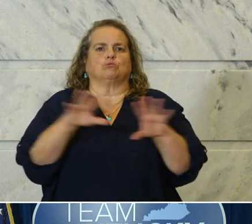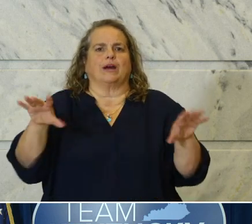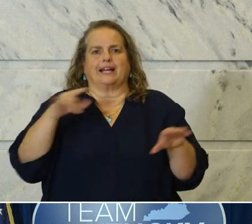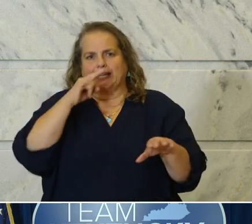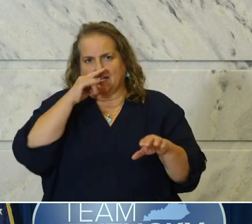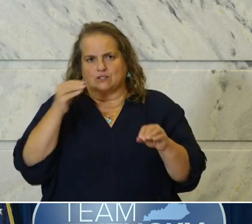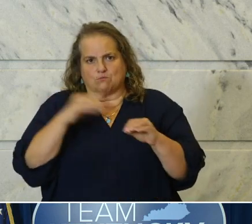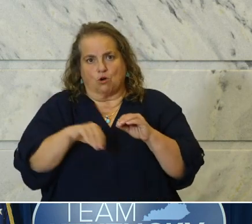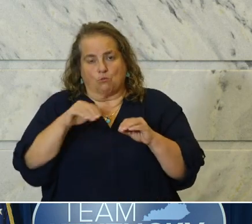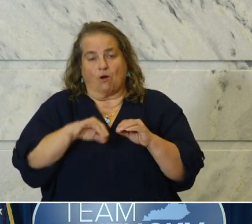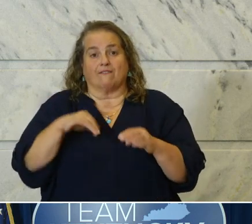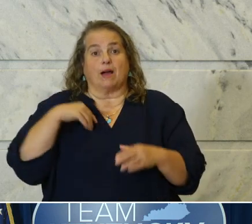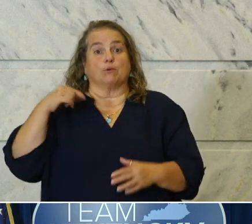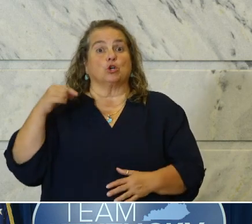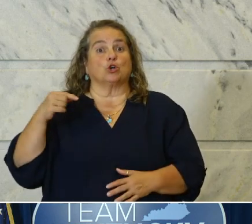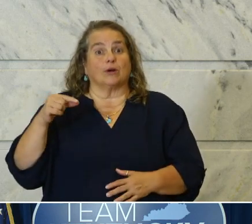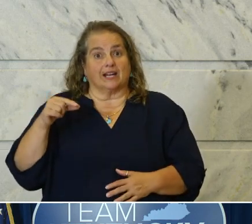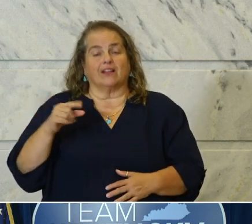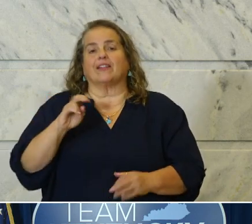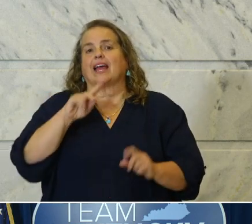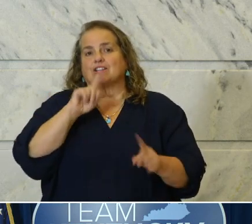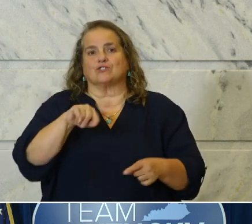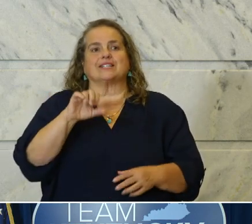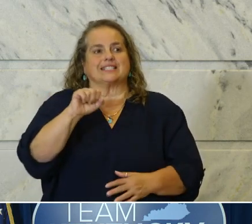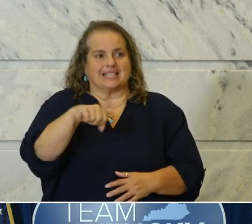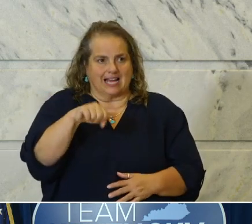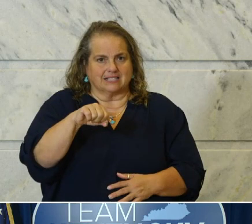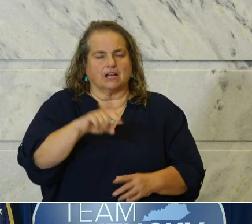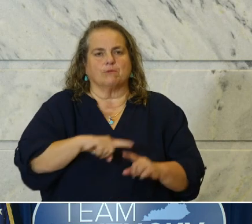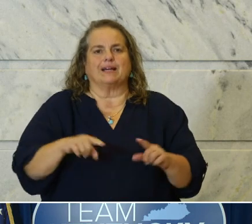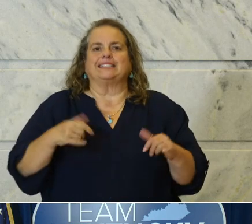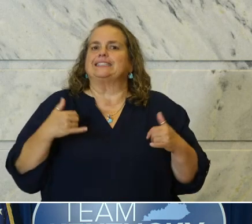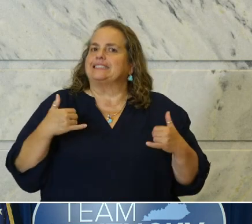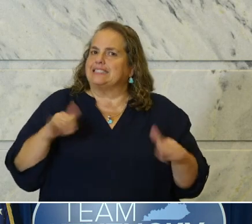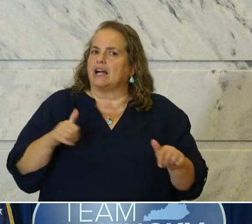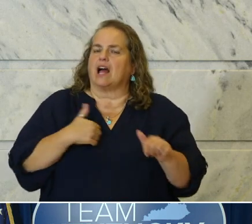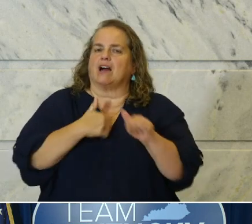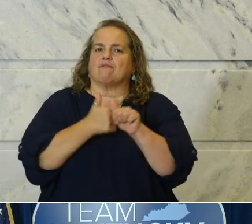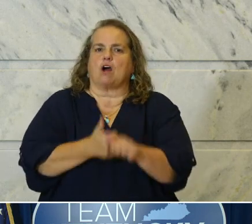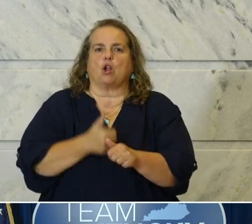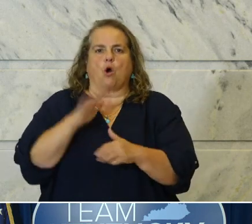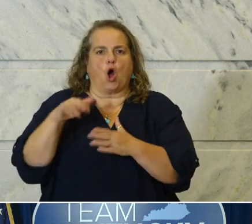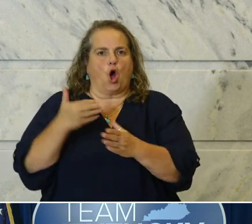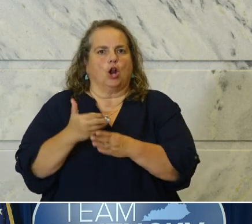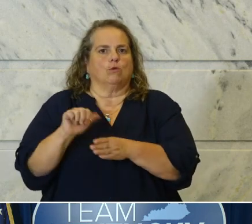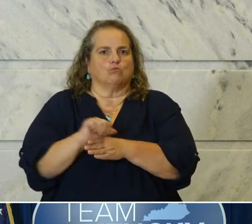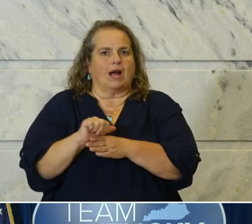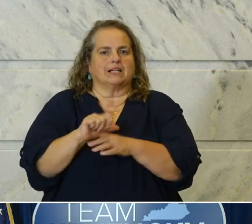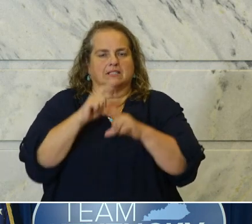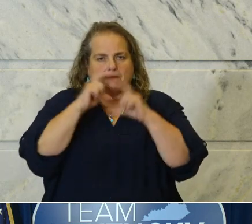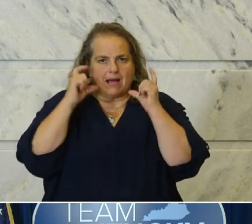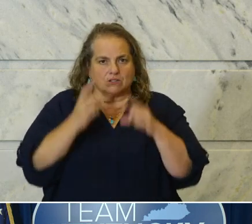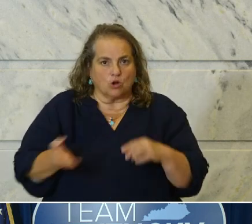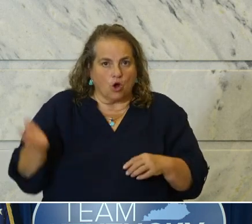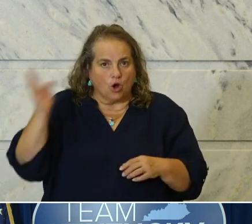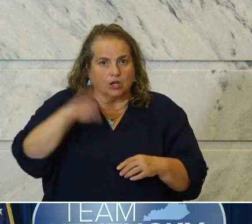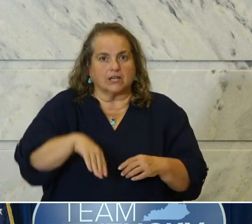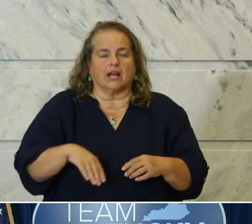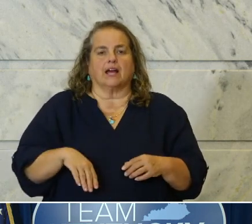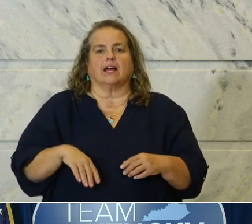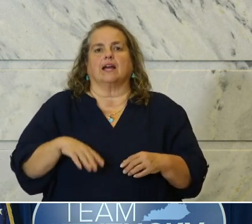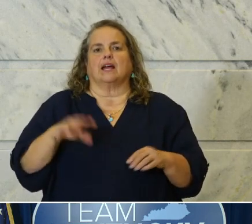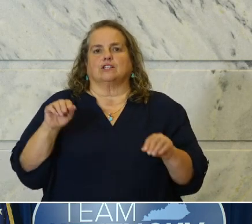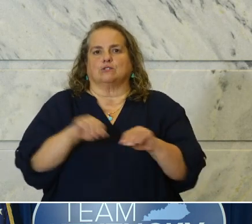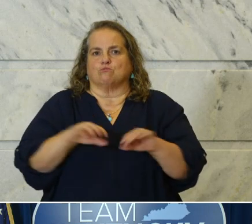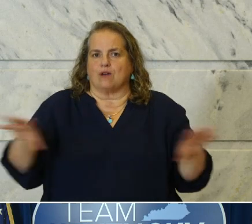more and more. If I'm in green, the answer to that is yes, but I'm still following every single practice, masks all day, and spreading out. So I